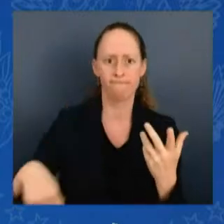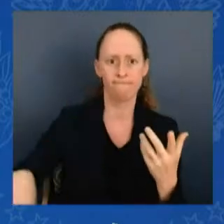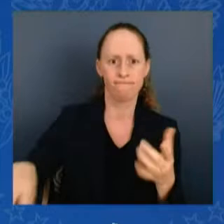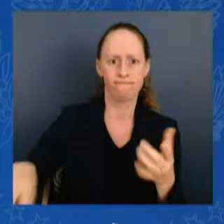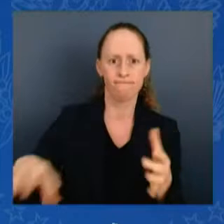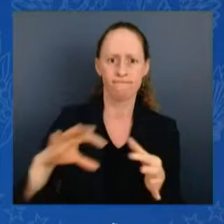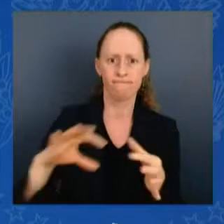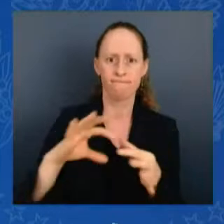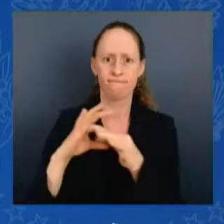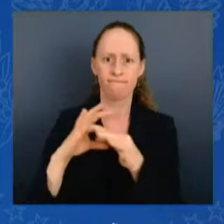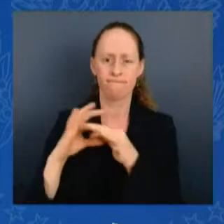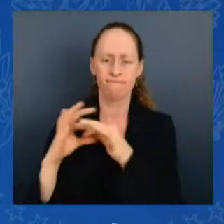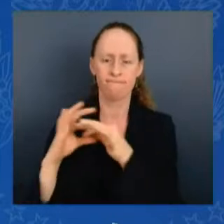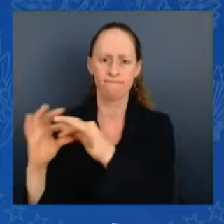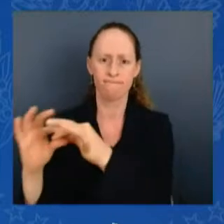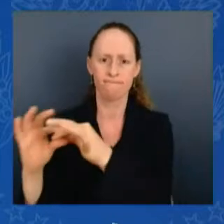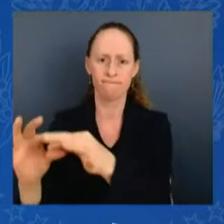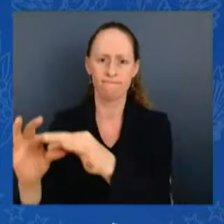to address terrorism,